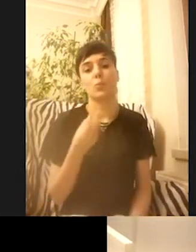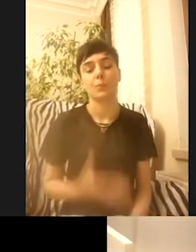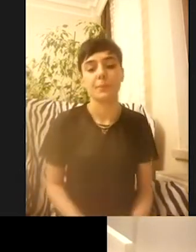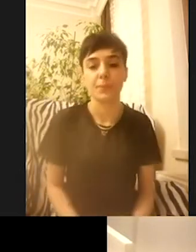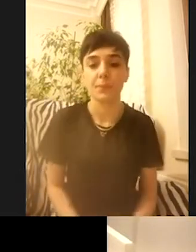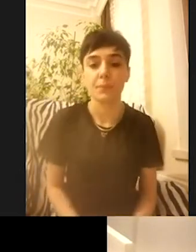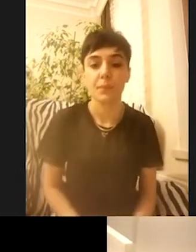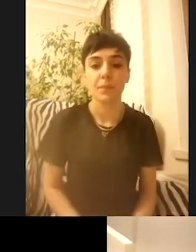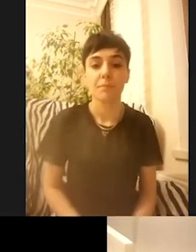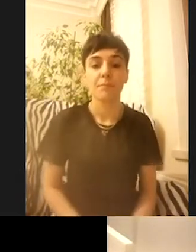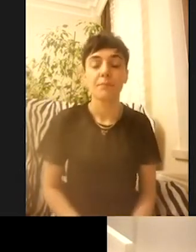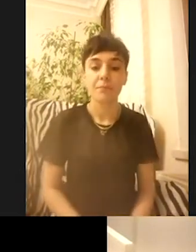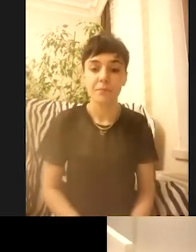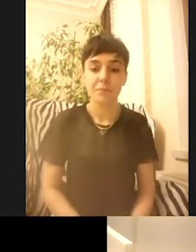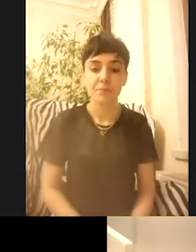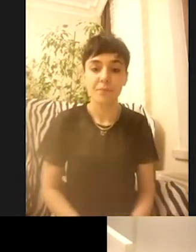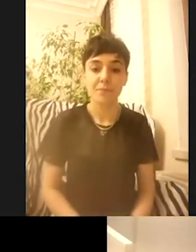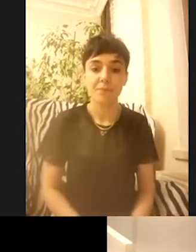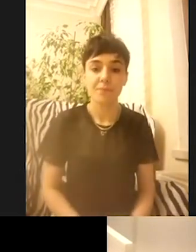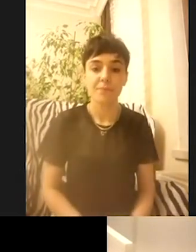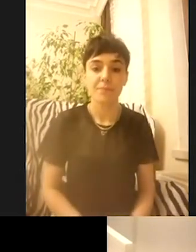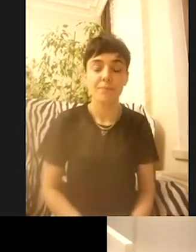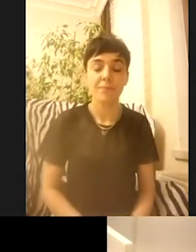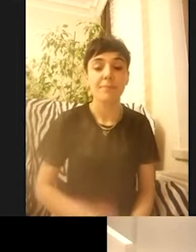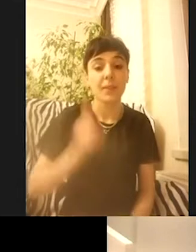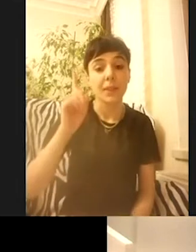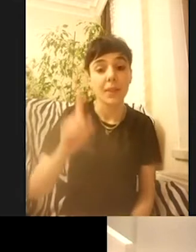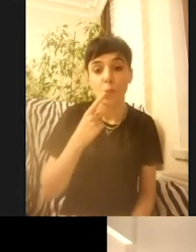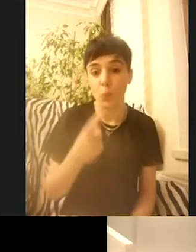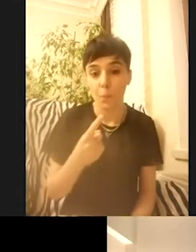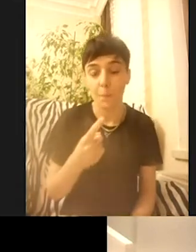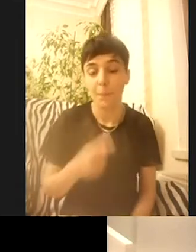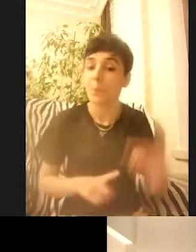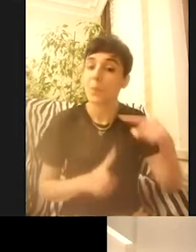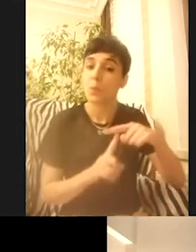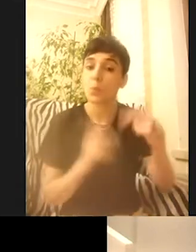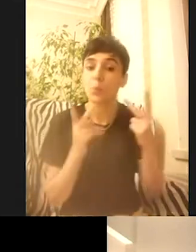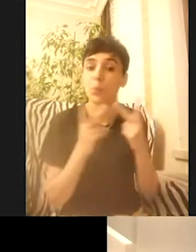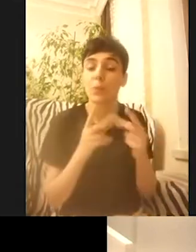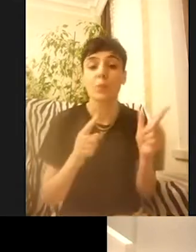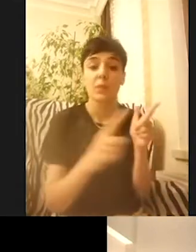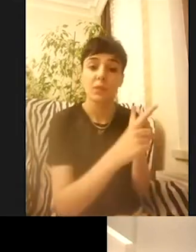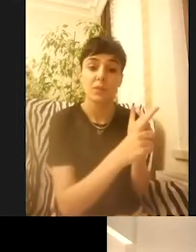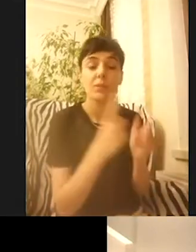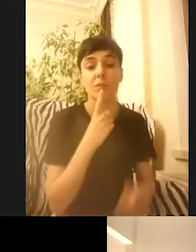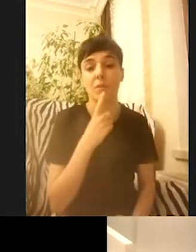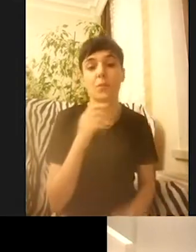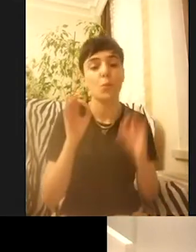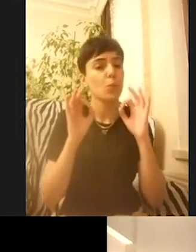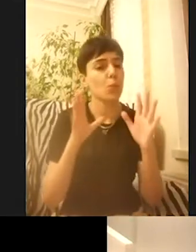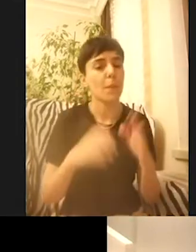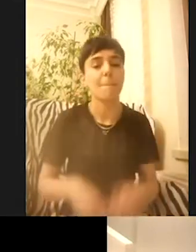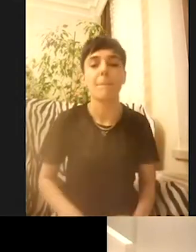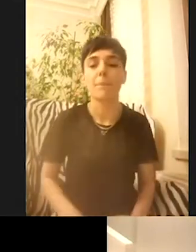Window, and which is amazing. Like, I mean, you did it last year and it's happening this year, and I'm like so looking forward to it. The